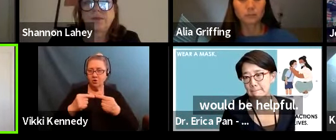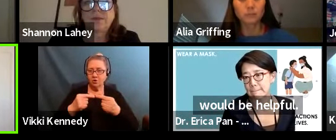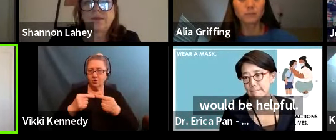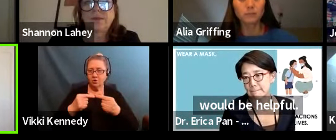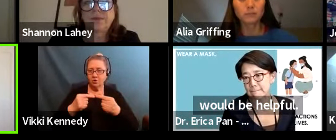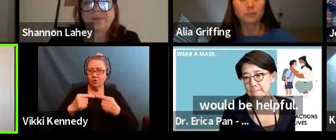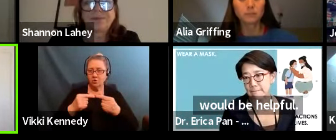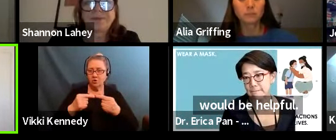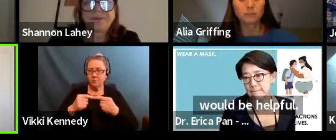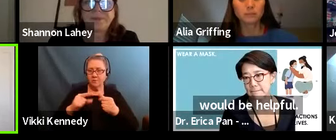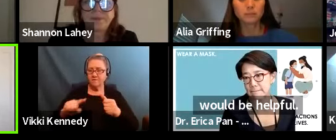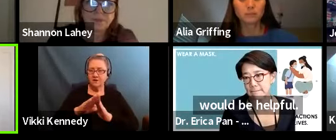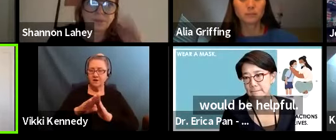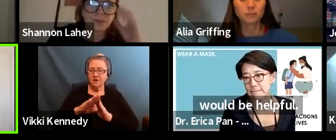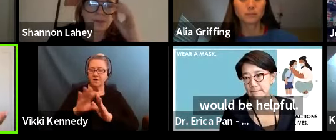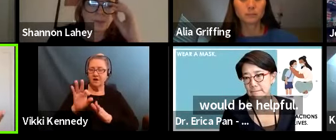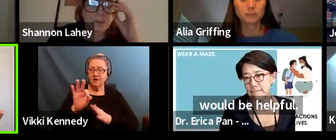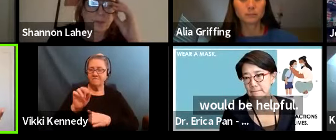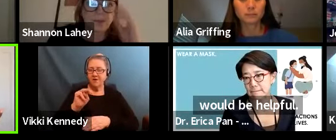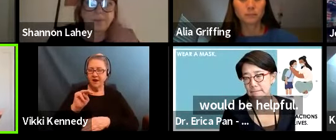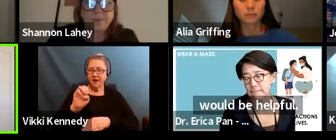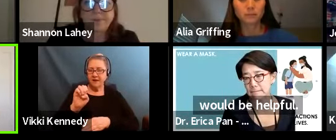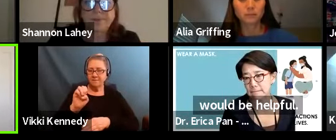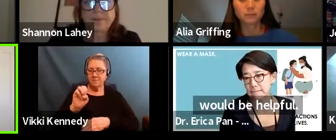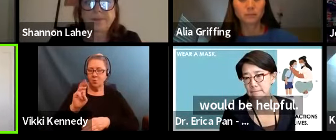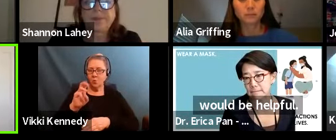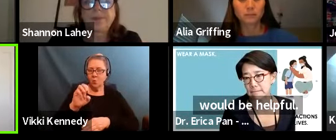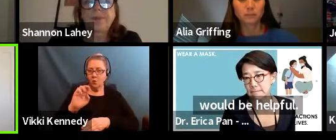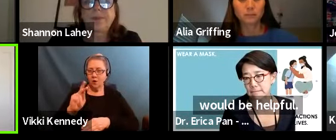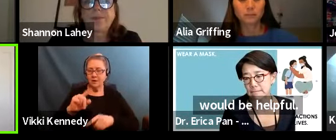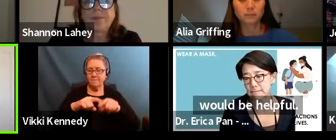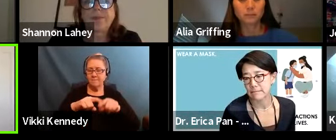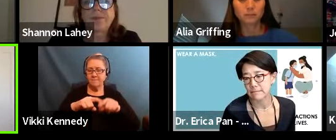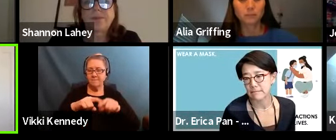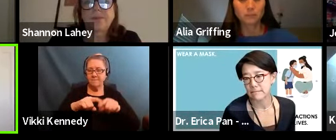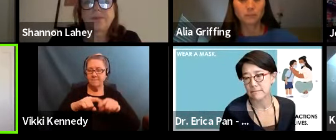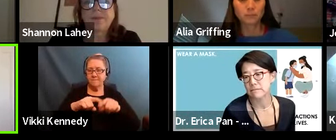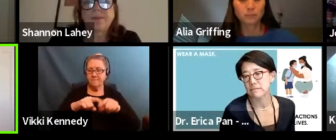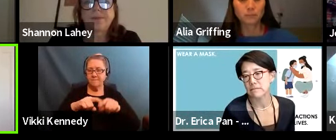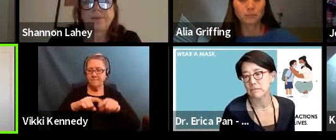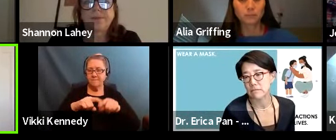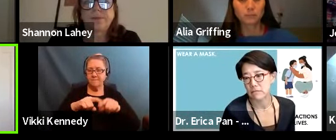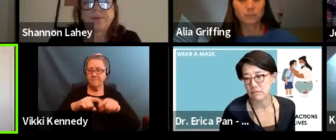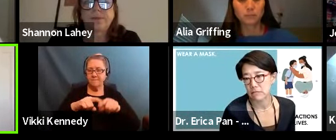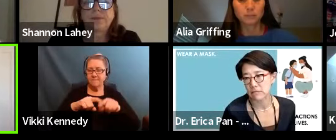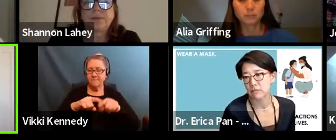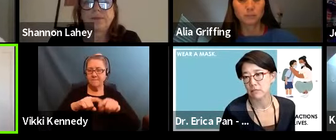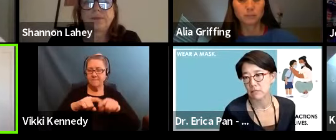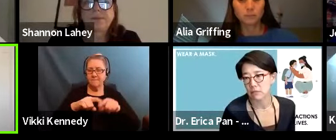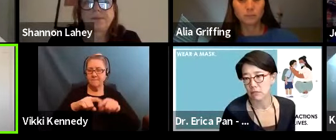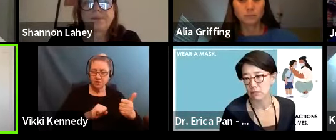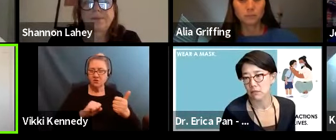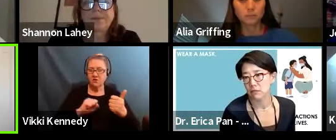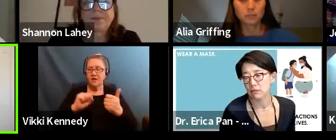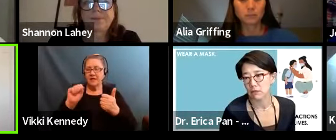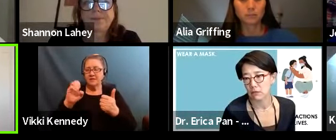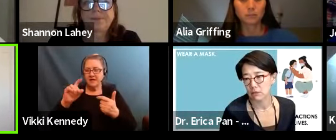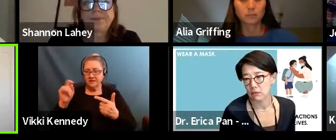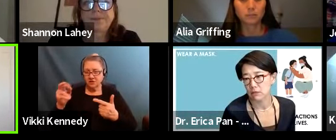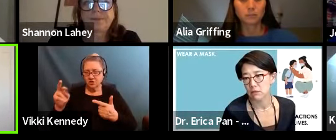framework that was based on, in part on age and in part on sector. Part of the reason why they had